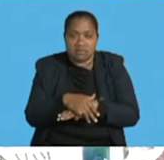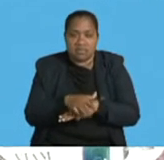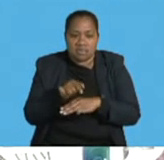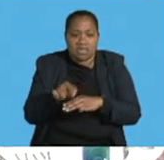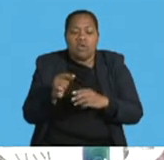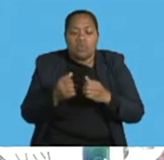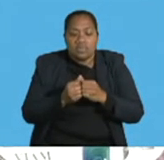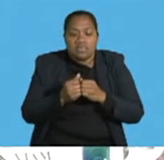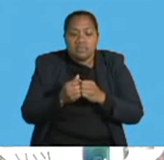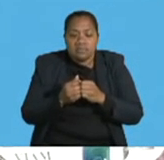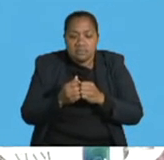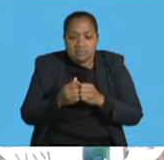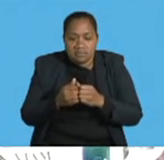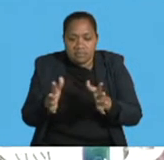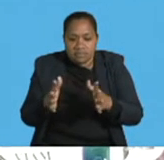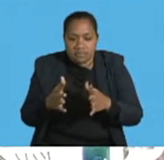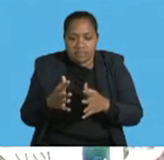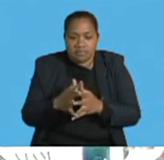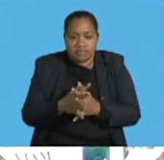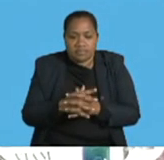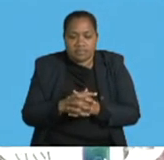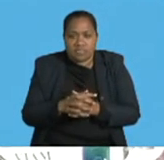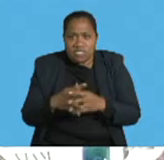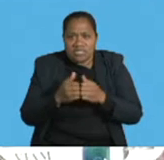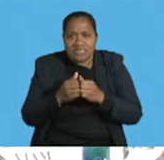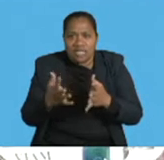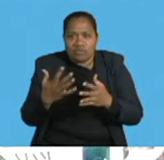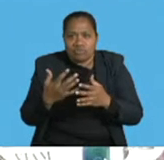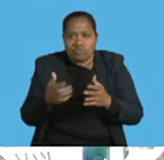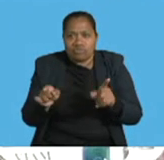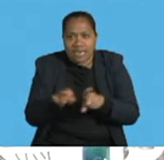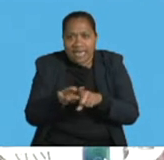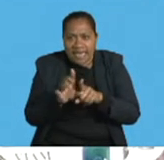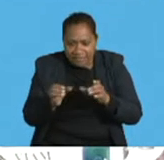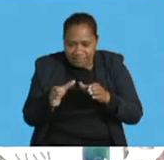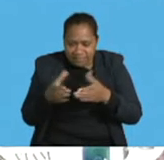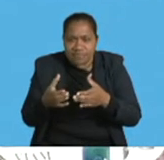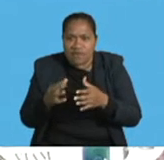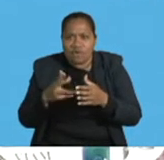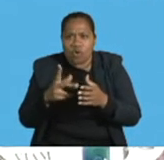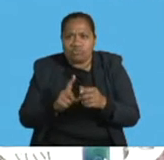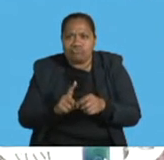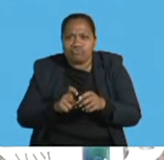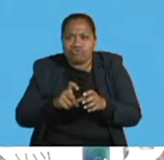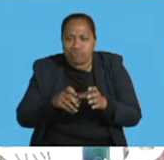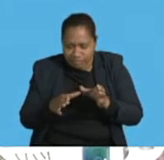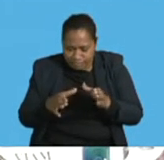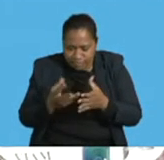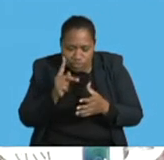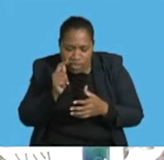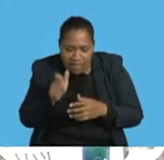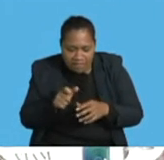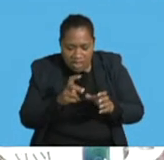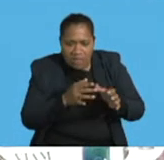hatchery production on brackish water commodity like shrimp, post-larvae, and conditioning of milkfish juveniles